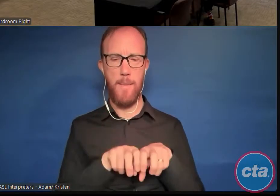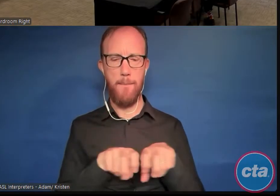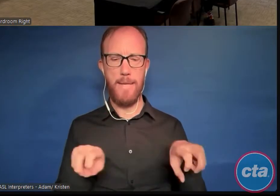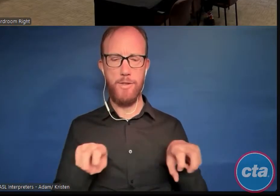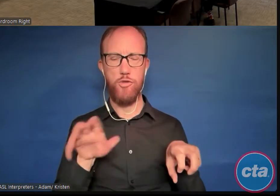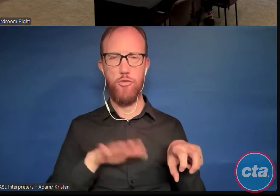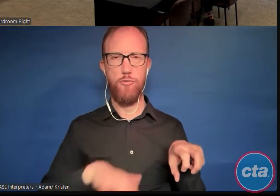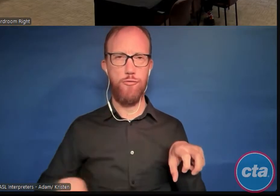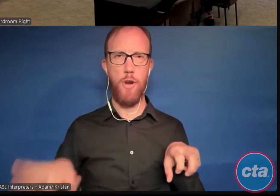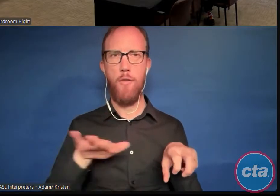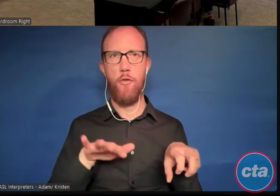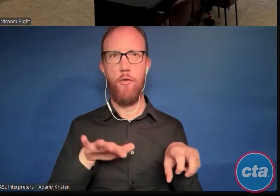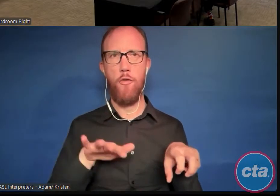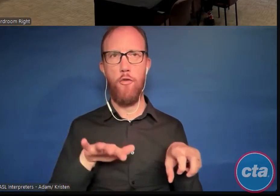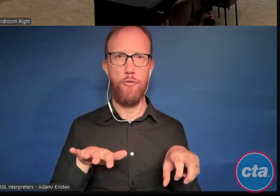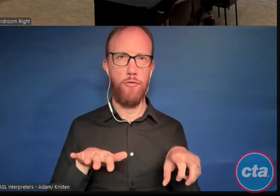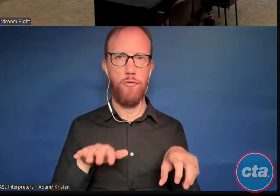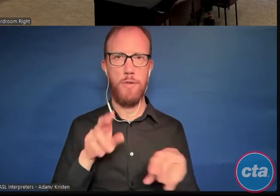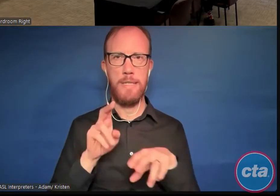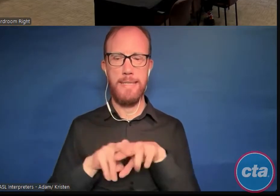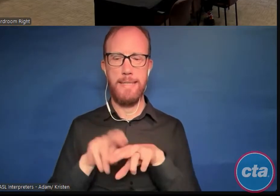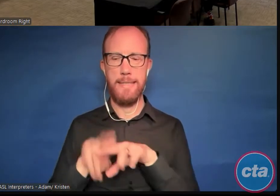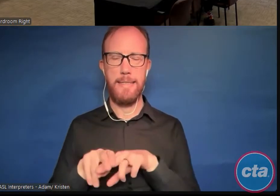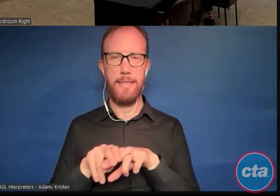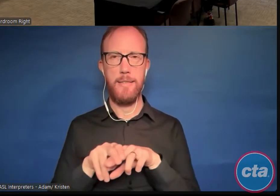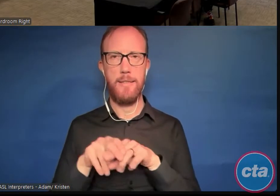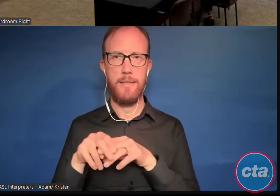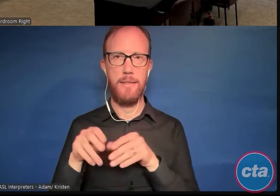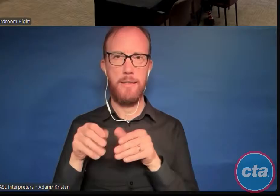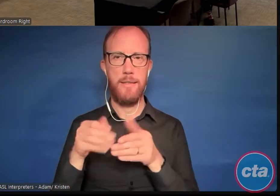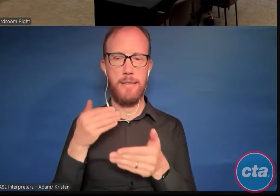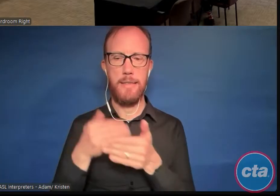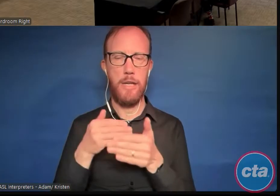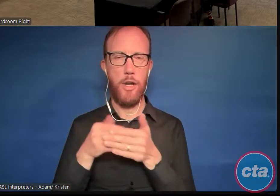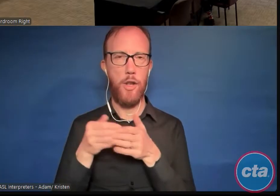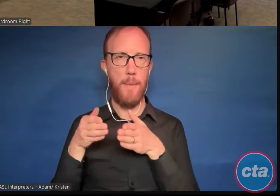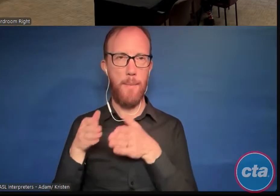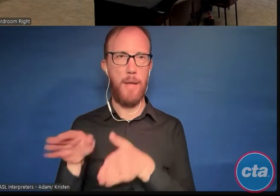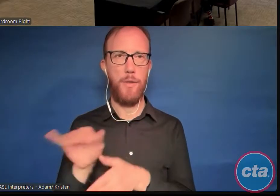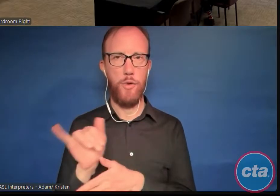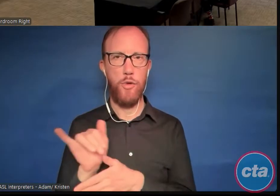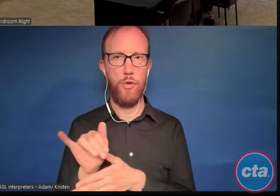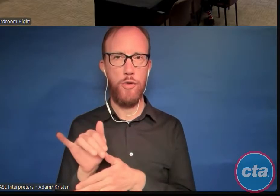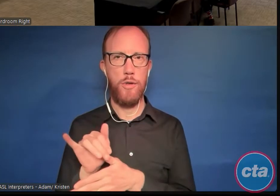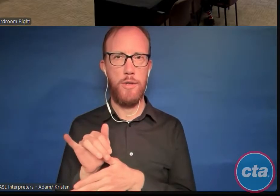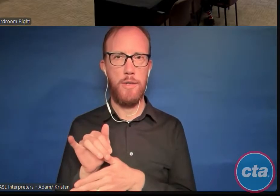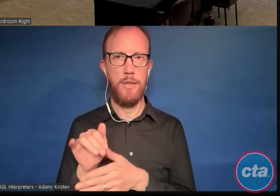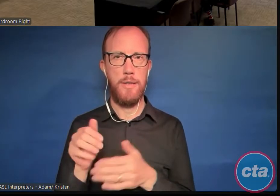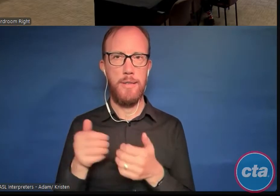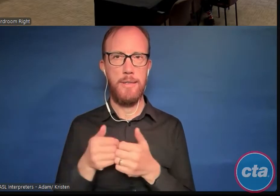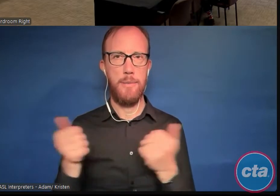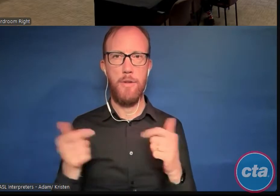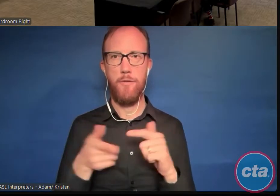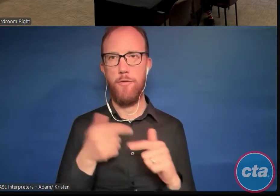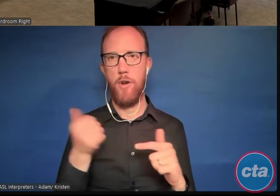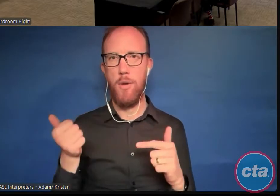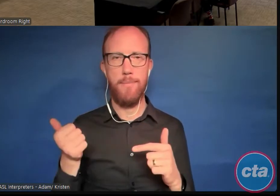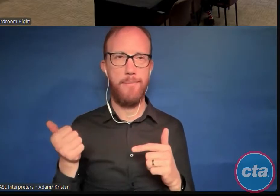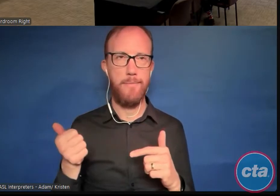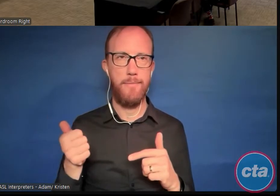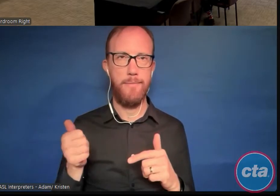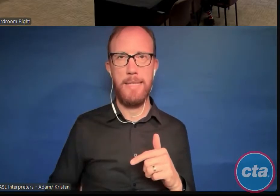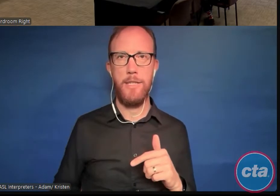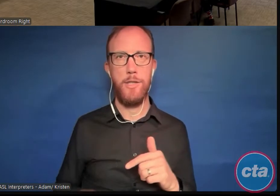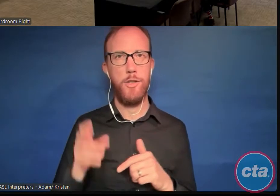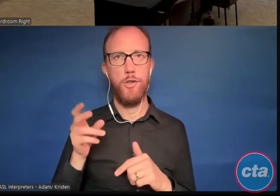and seatings, just along the path itself. And separate from any activatable points like a dog park or a play